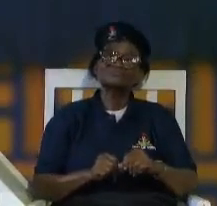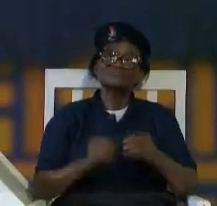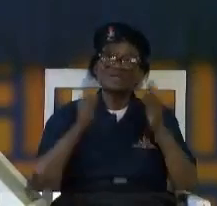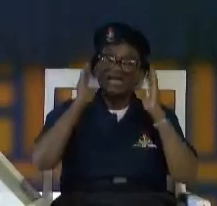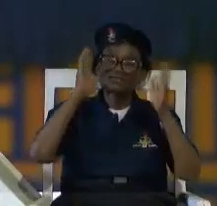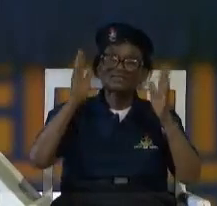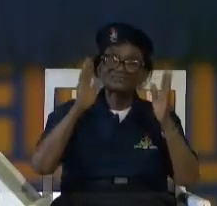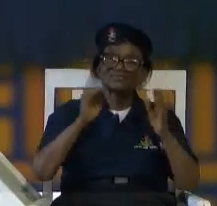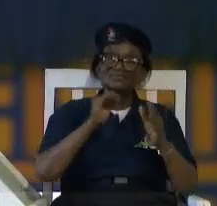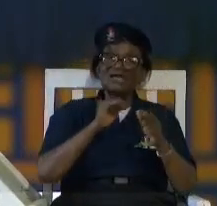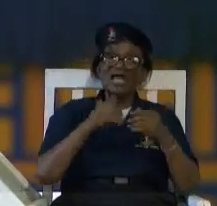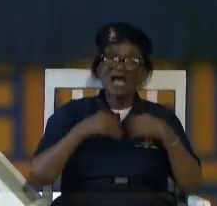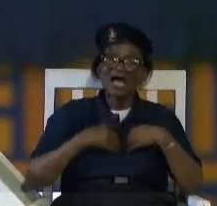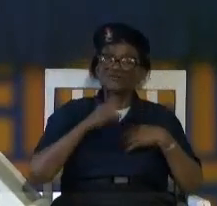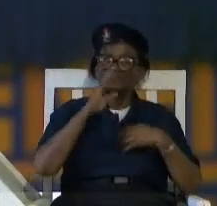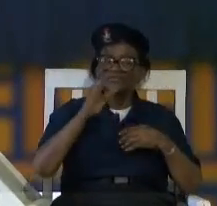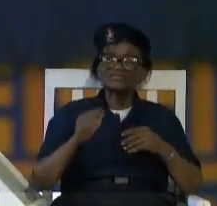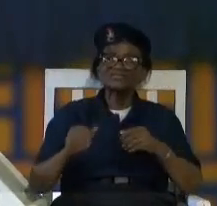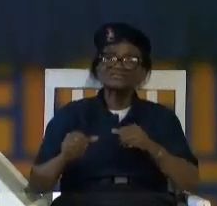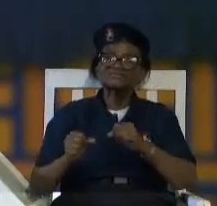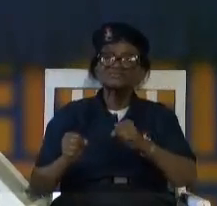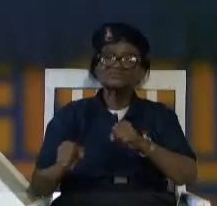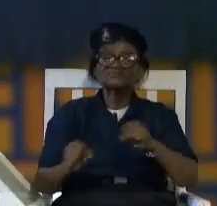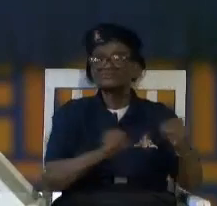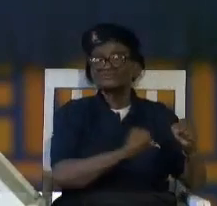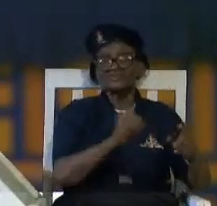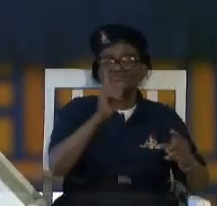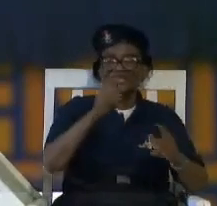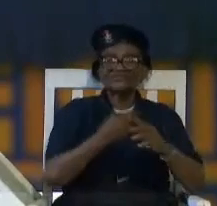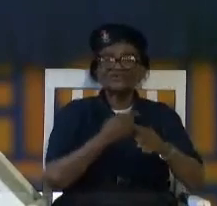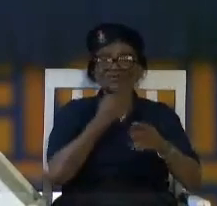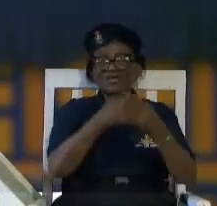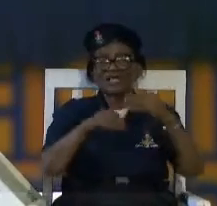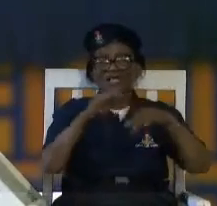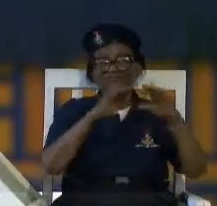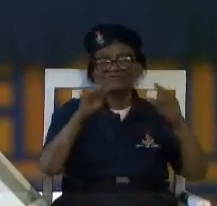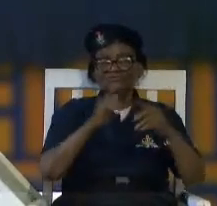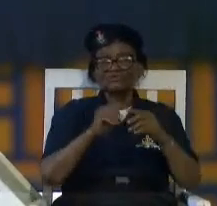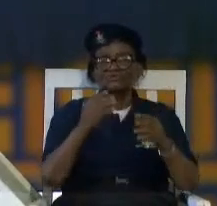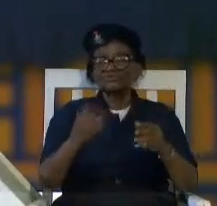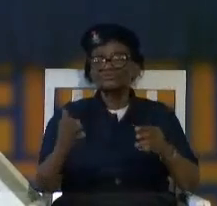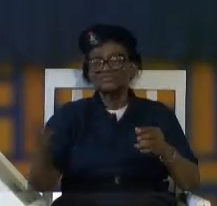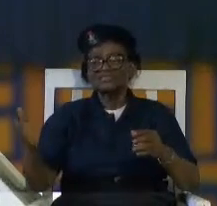Attention has been shifted from heaven to things of the earth.